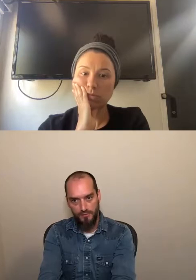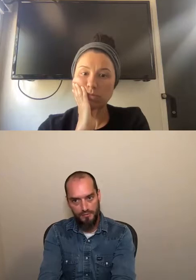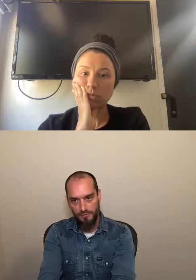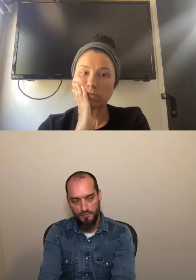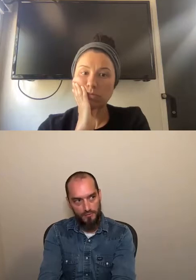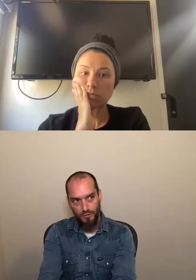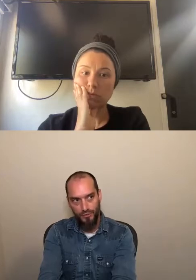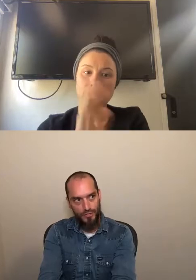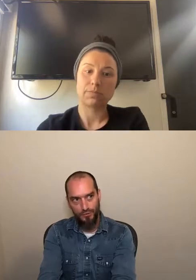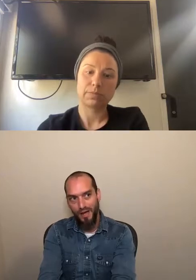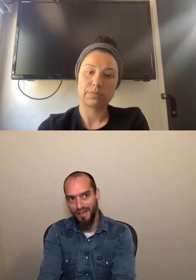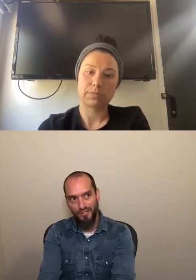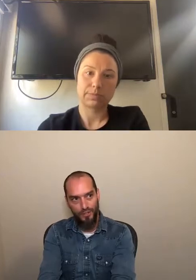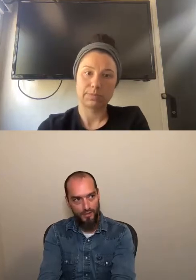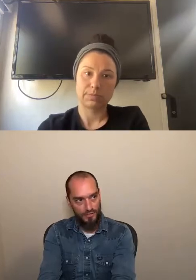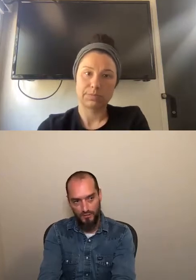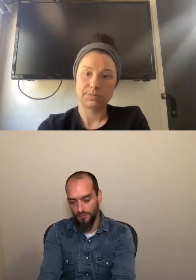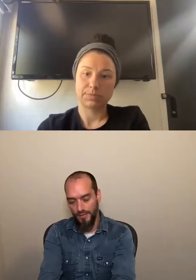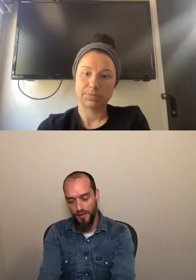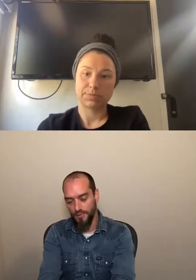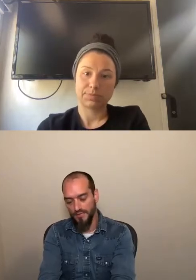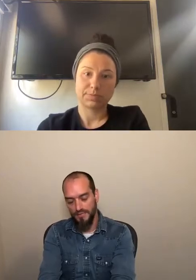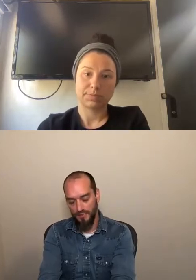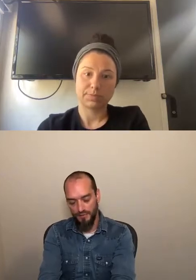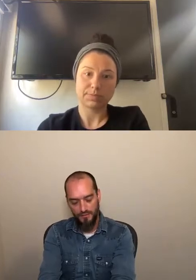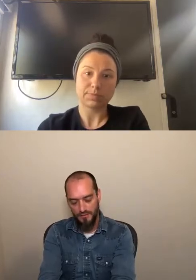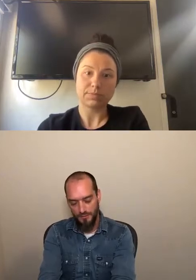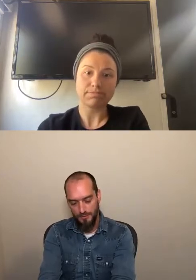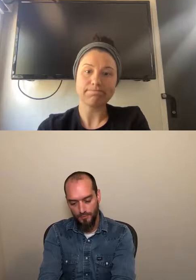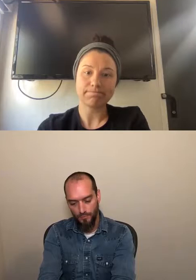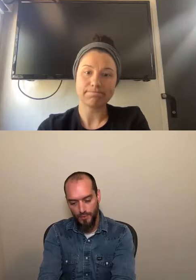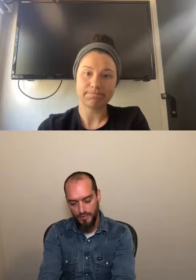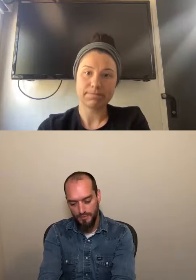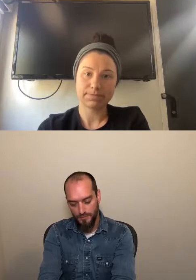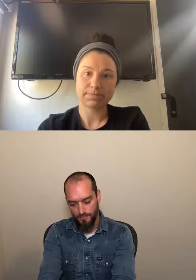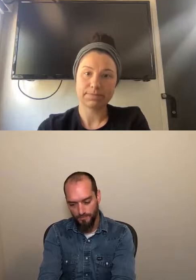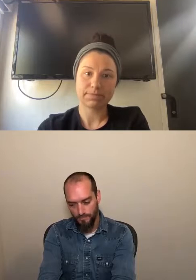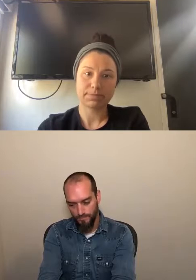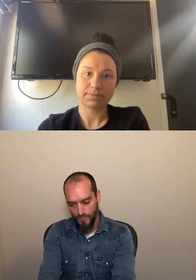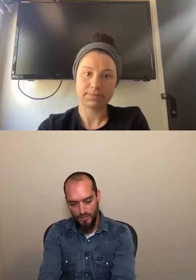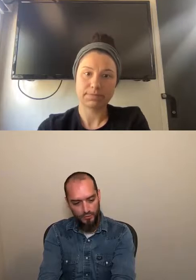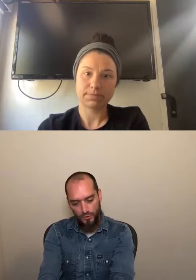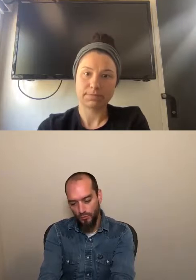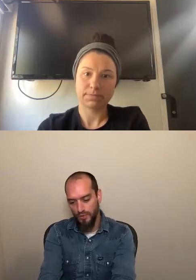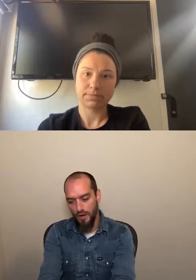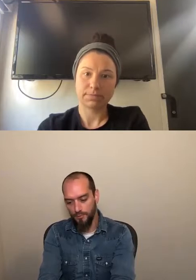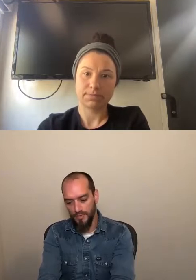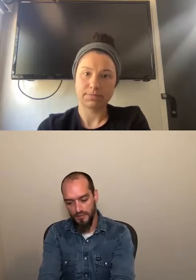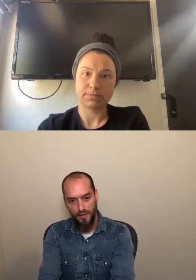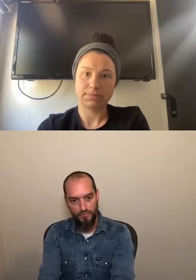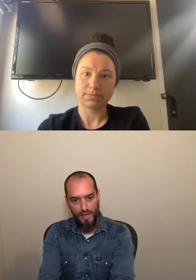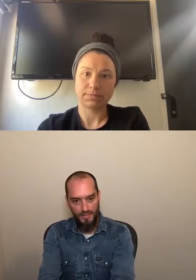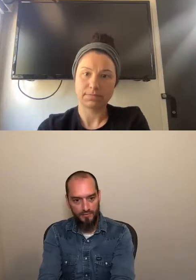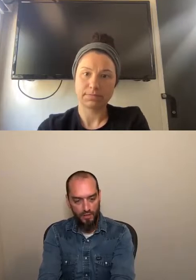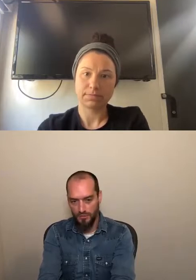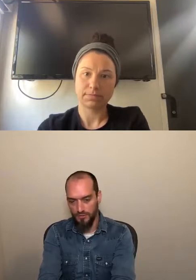everything. The credentials behind it are everything. So it might not be me telling them. But I also don't want to compromise a